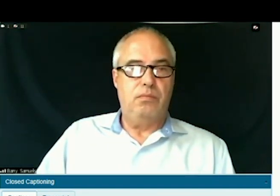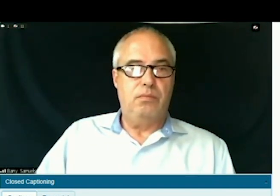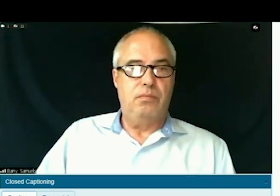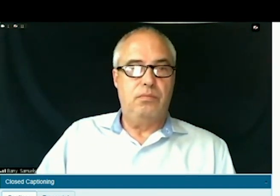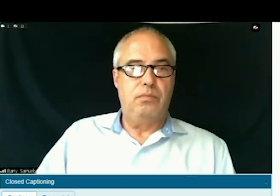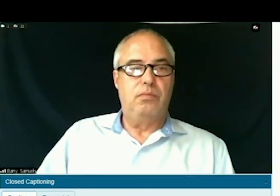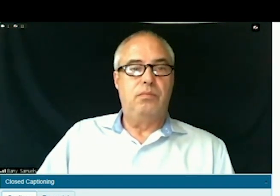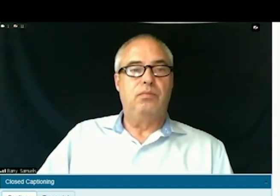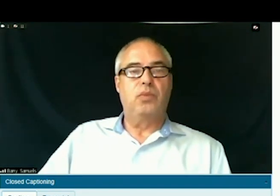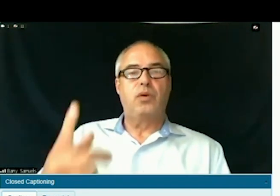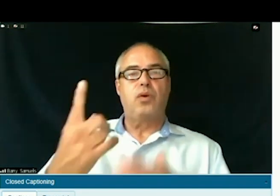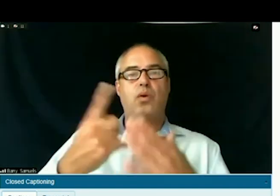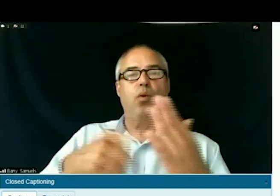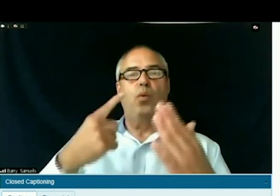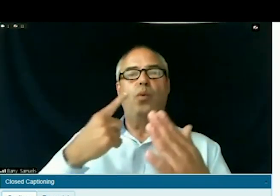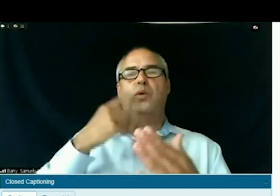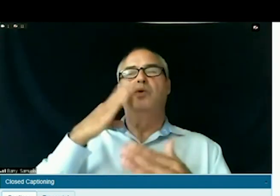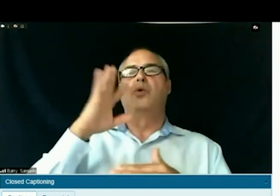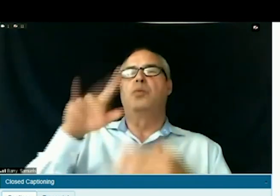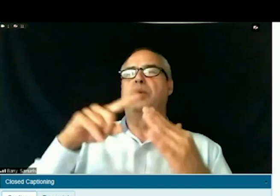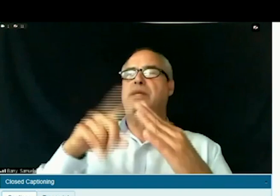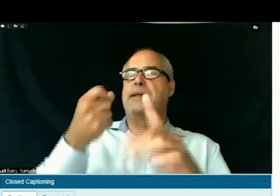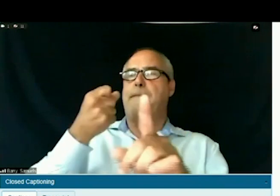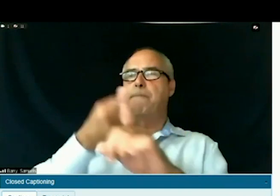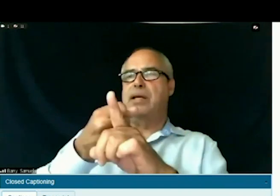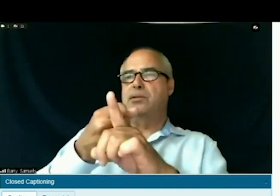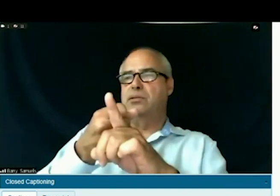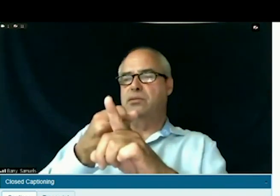So what is it that we know about the impact of